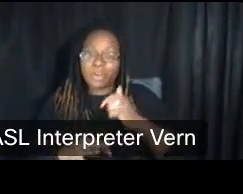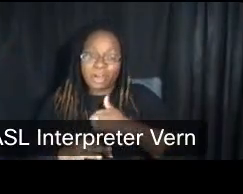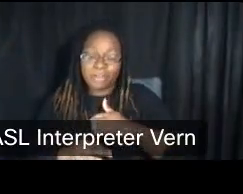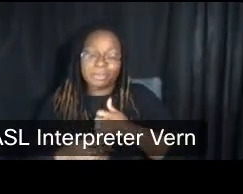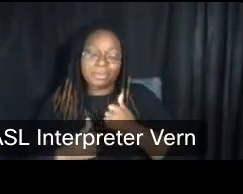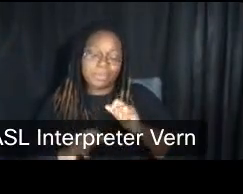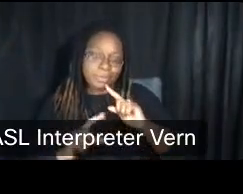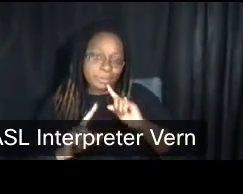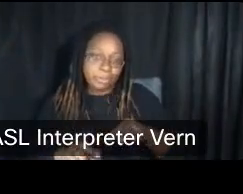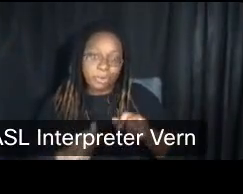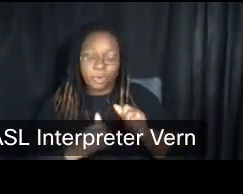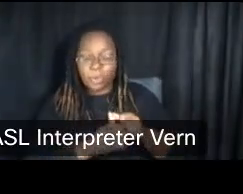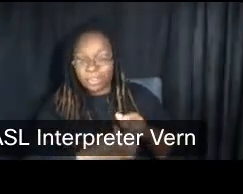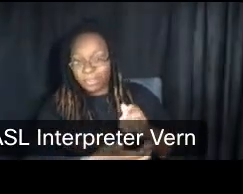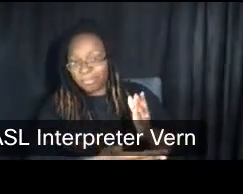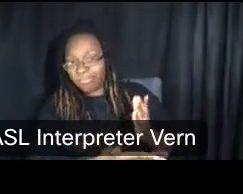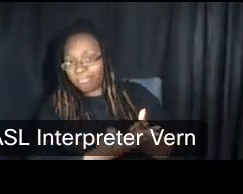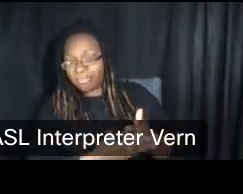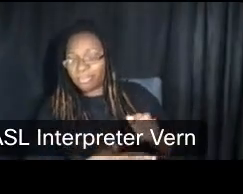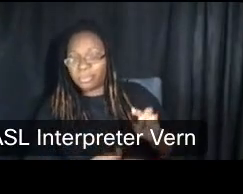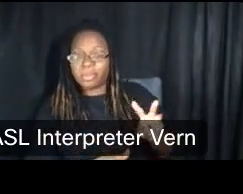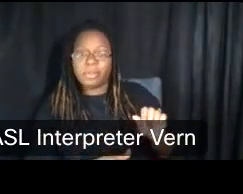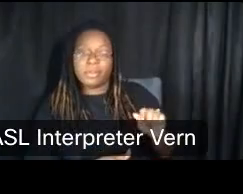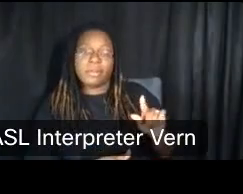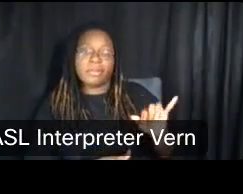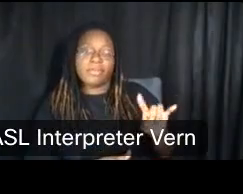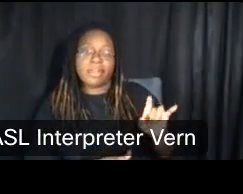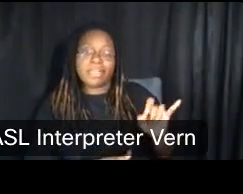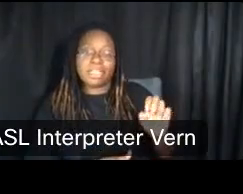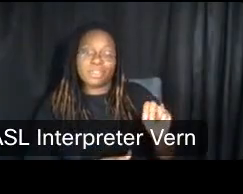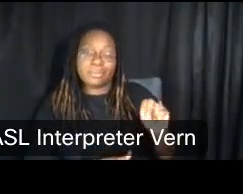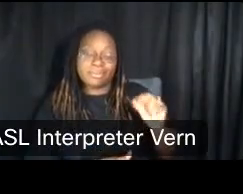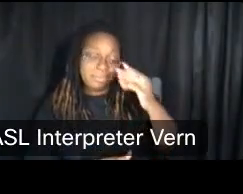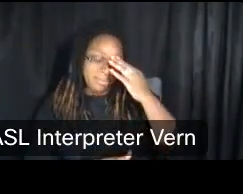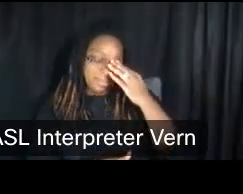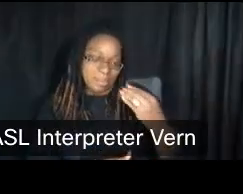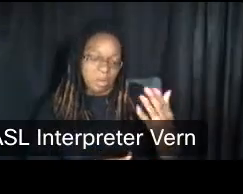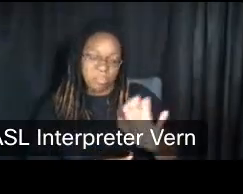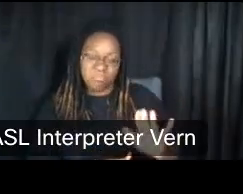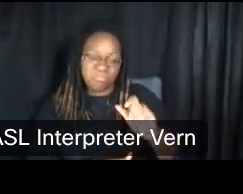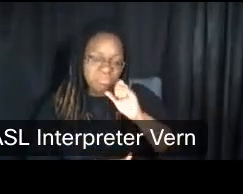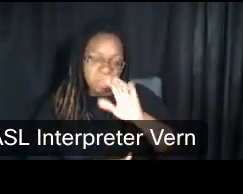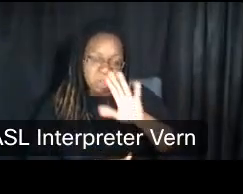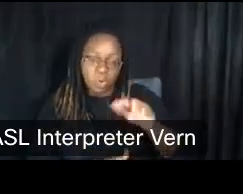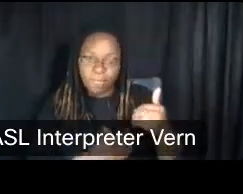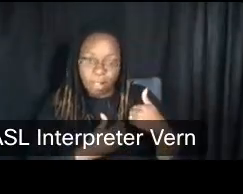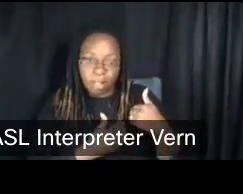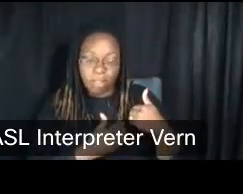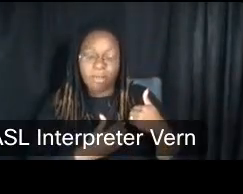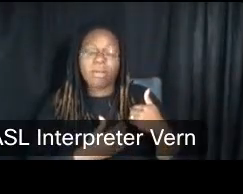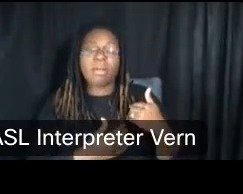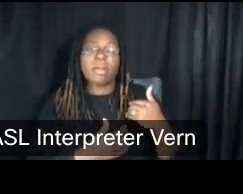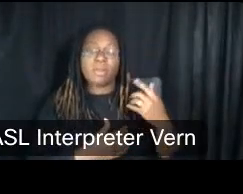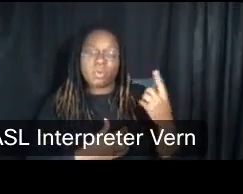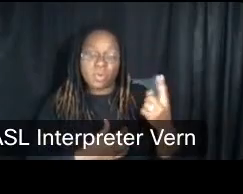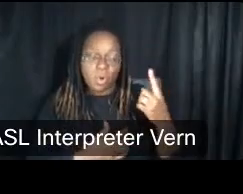with validation, to let people know it is never their fault when someone harms them. They always deserve